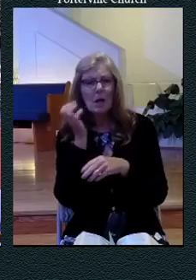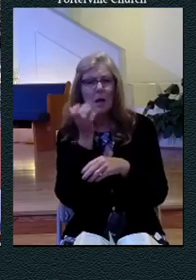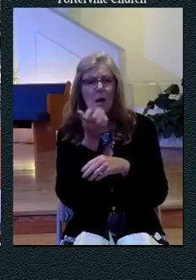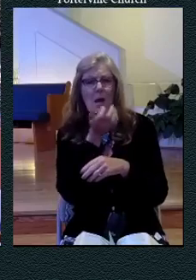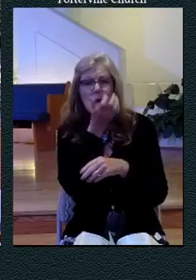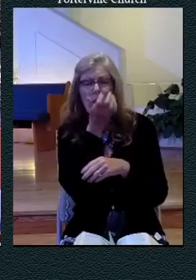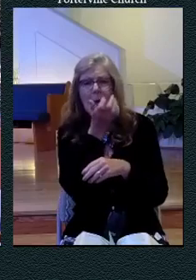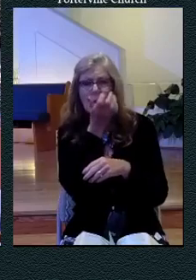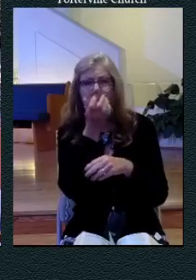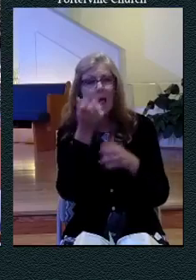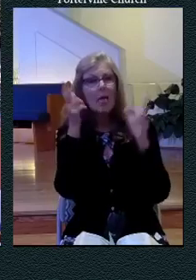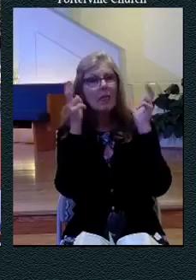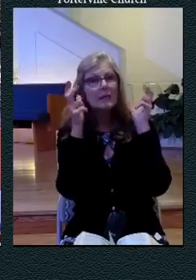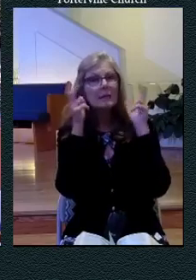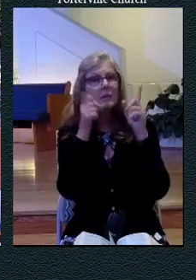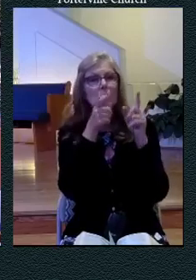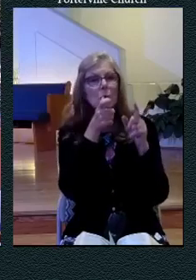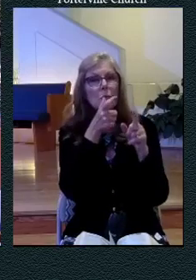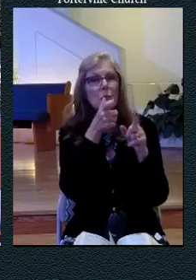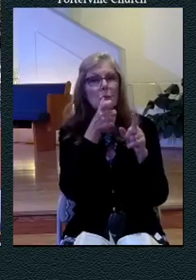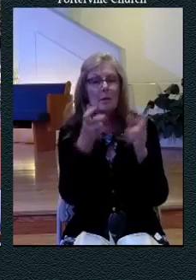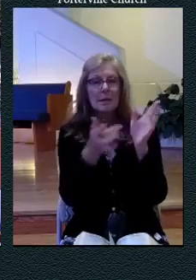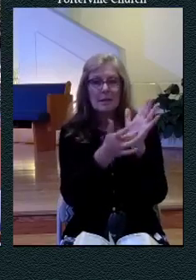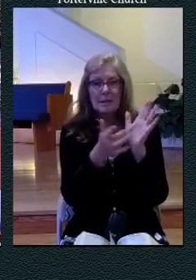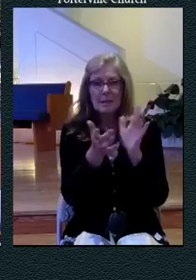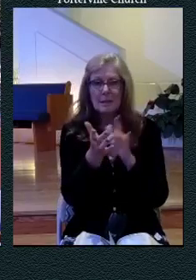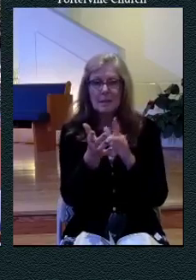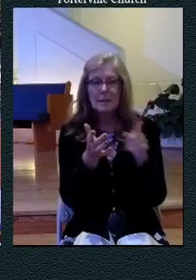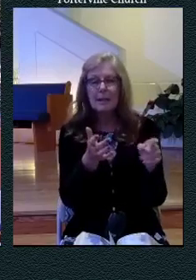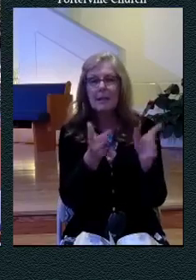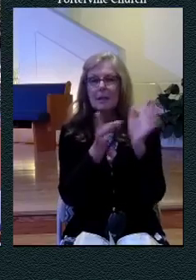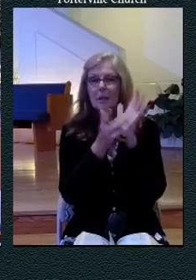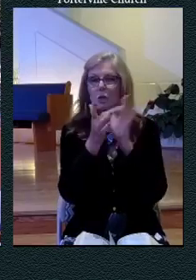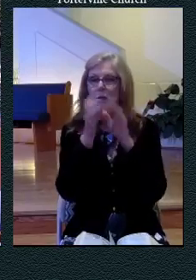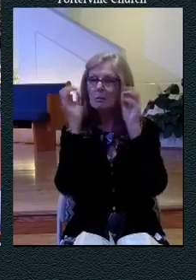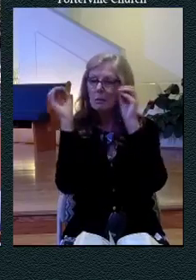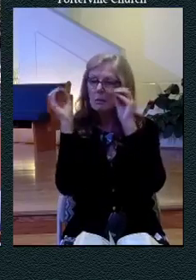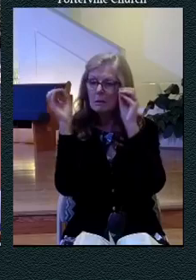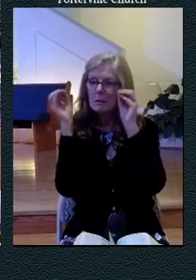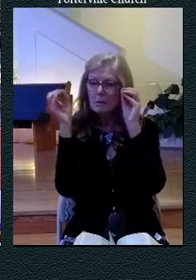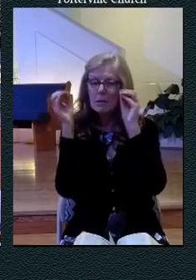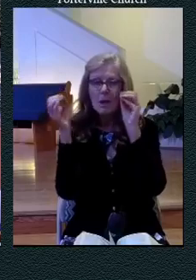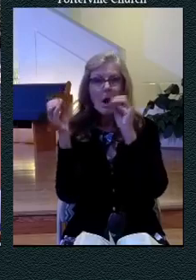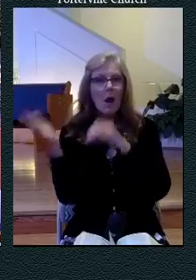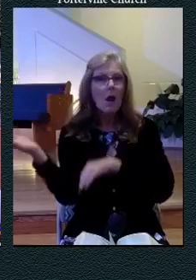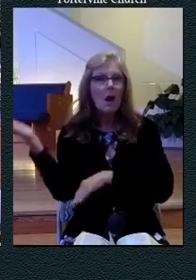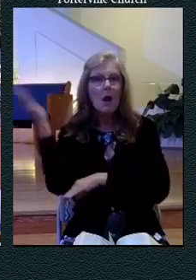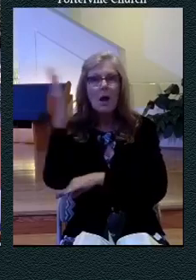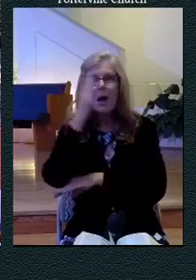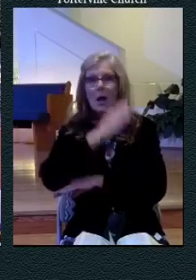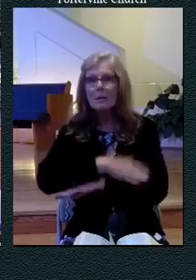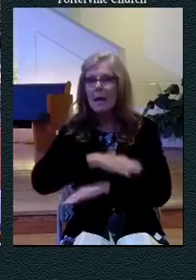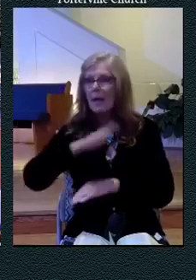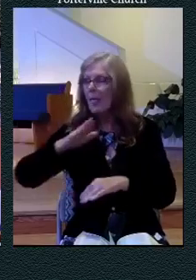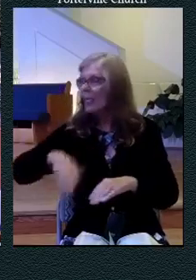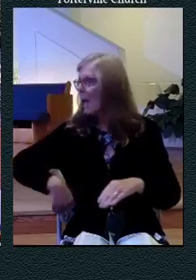named Jesus, and Jesus talked all day, and it got really late.